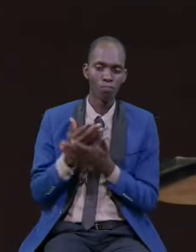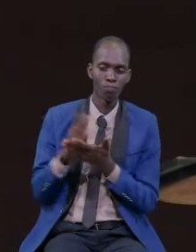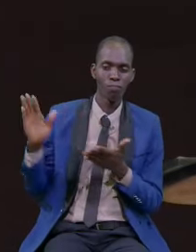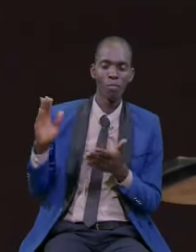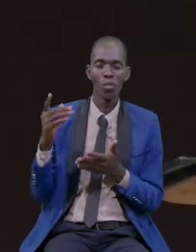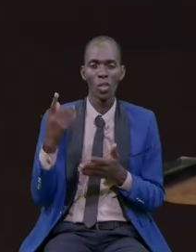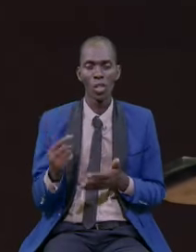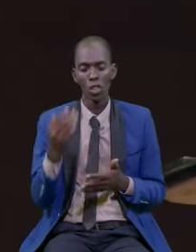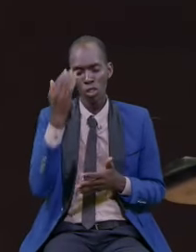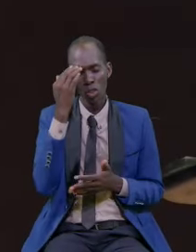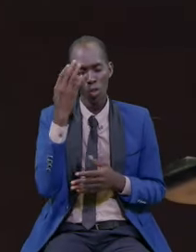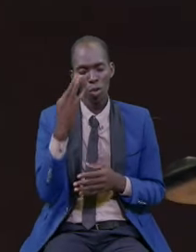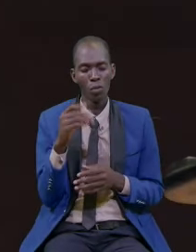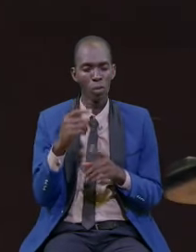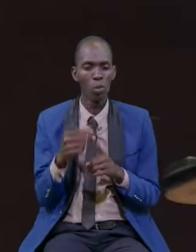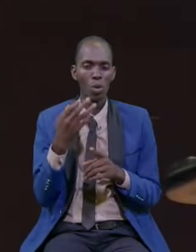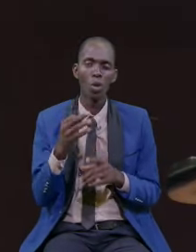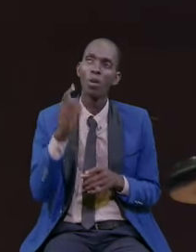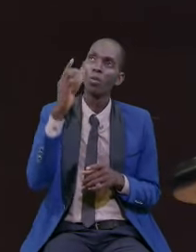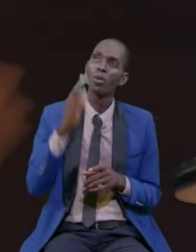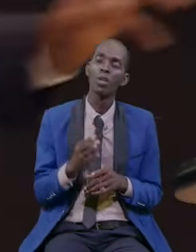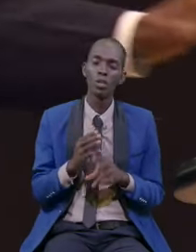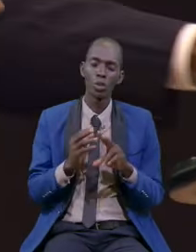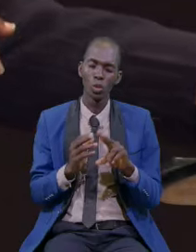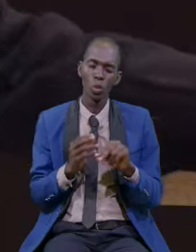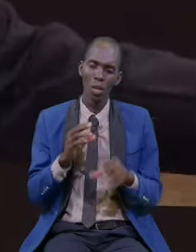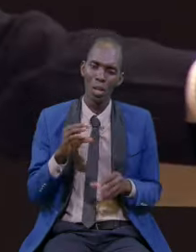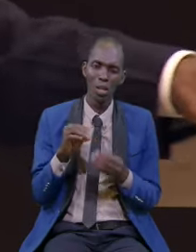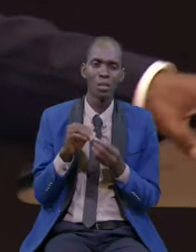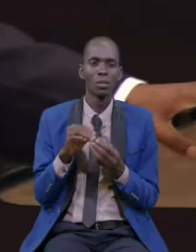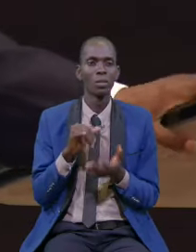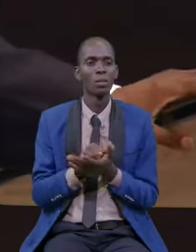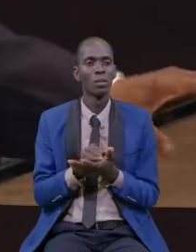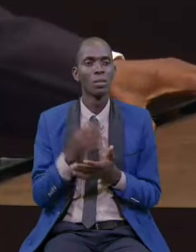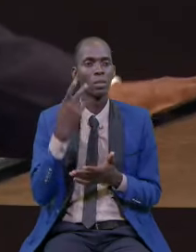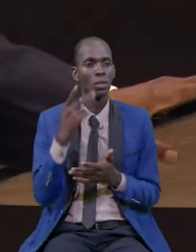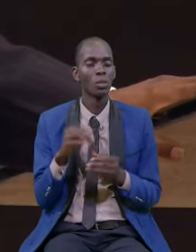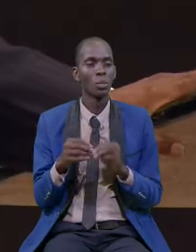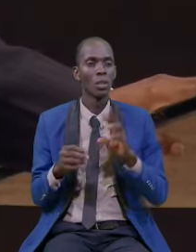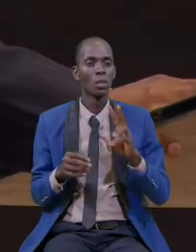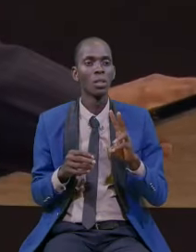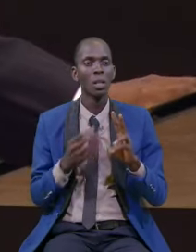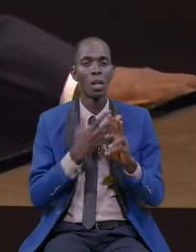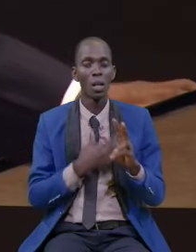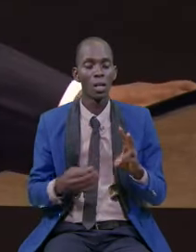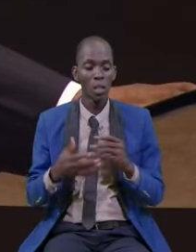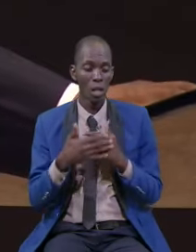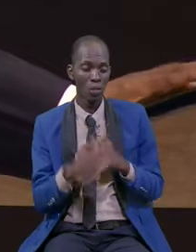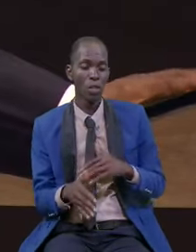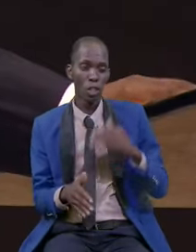of God? That's what you add. Look at verse 6. In verse 6, it says, and to